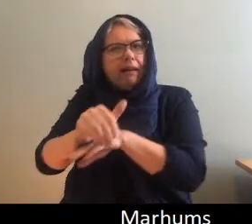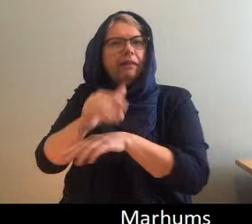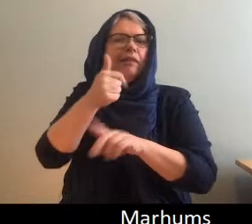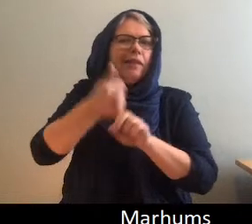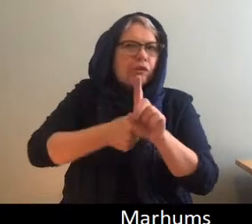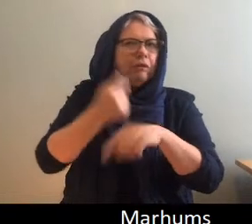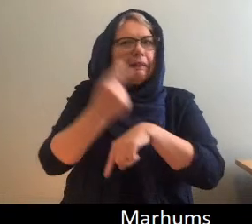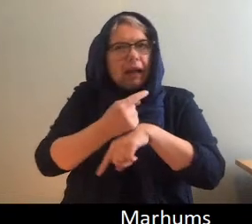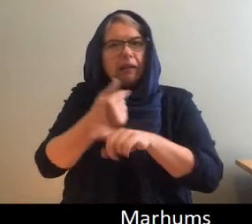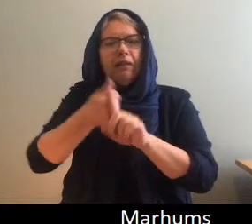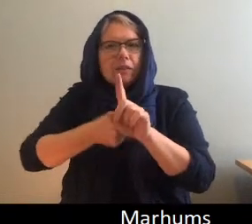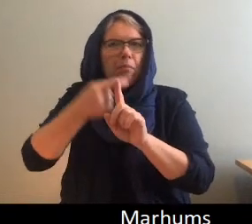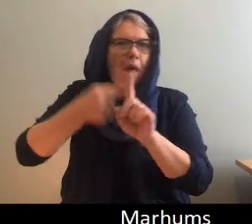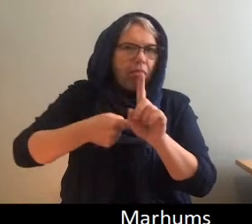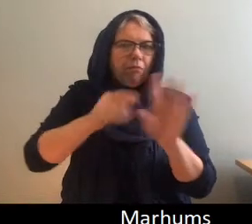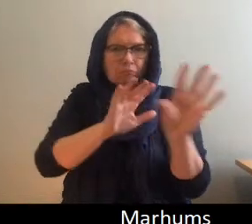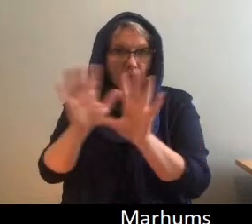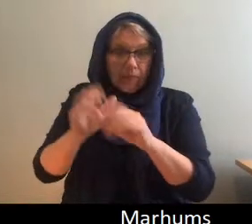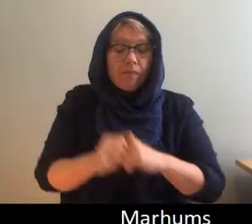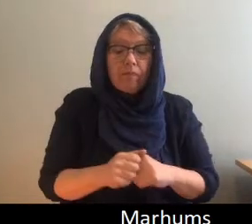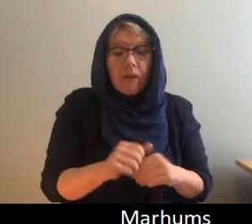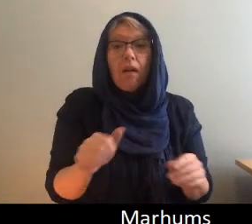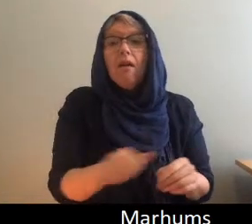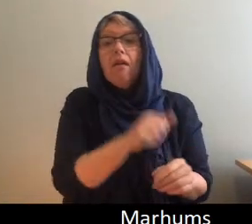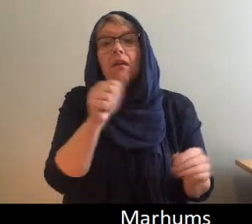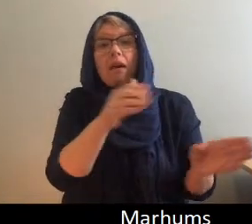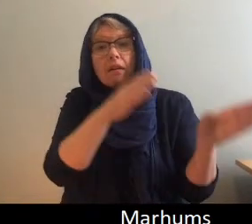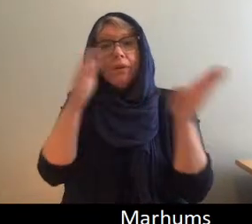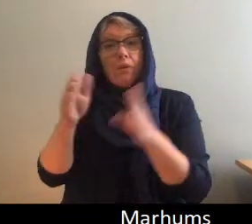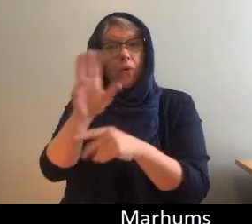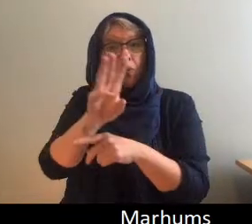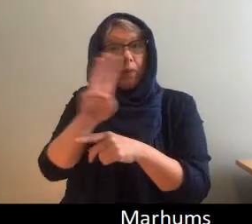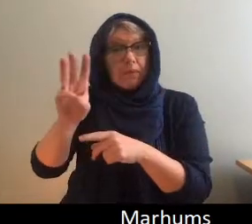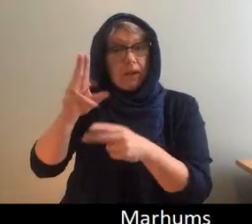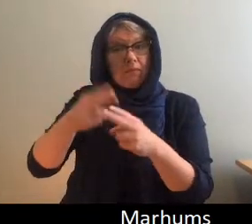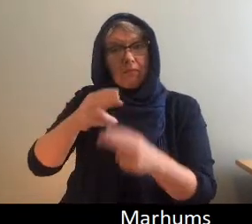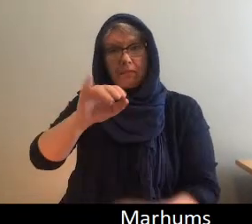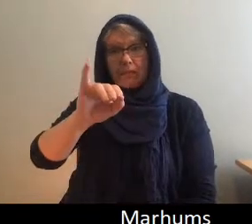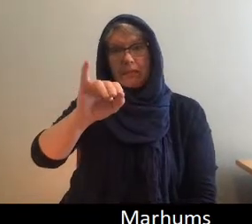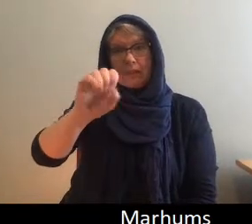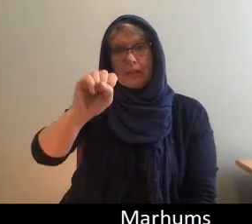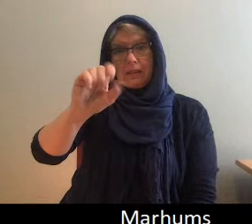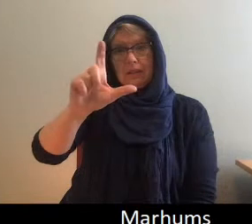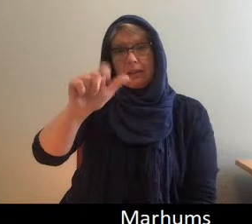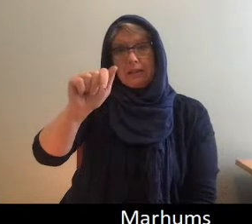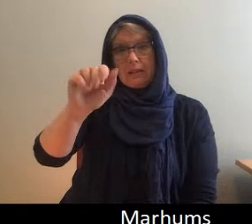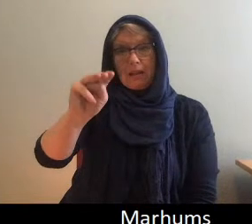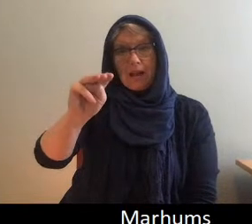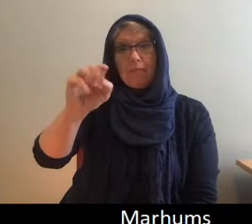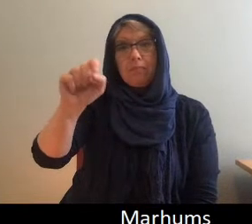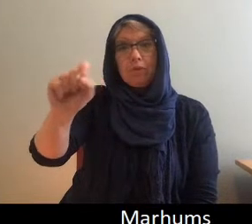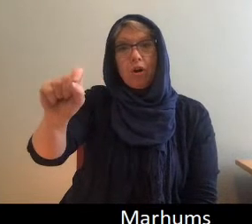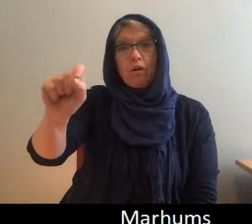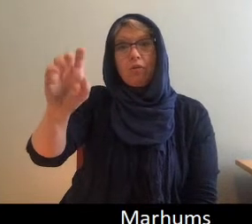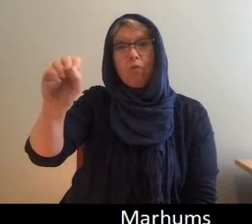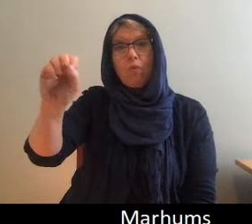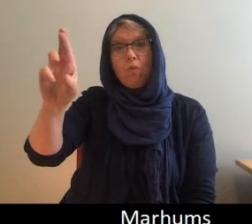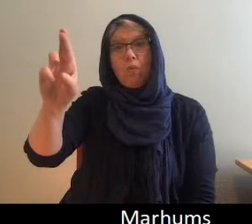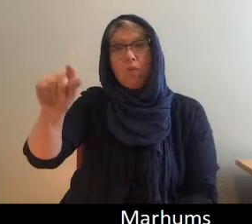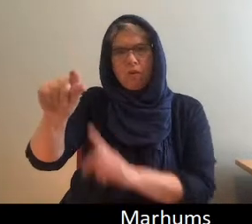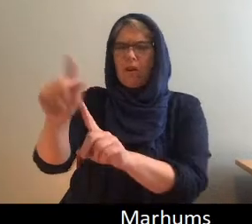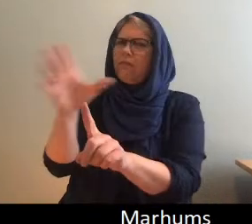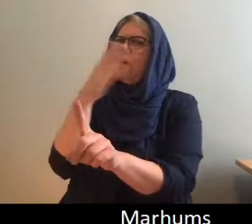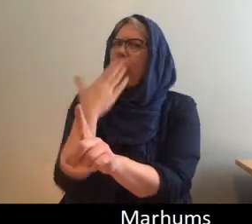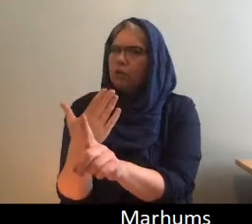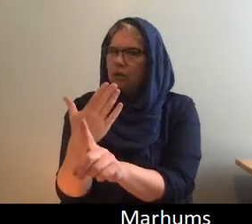this verse where it says that Laylatul Qadri khayrun min alfi shahr. It is greater than 1,000 months. According to